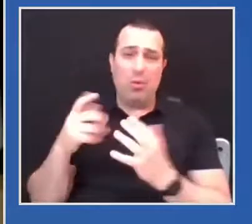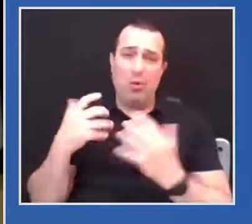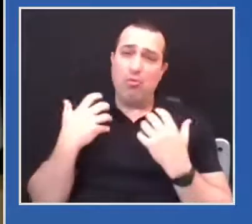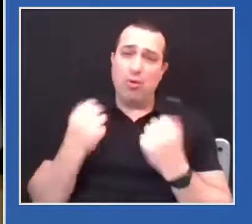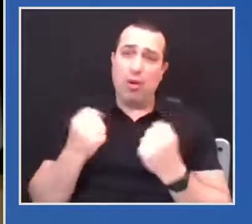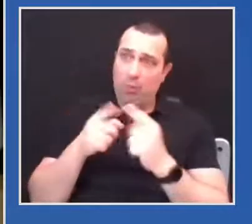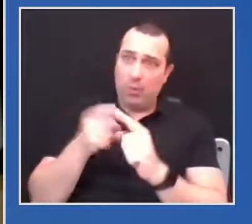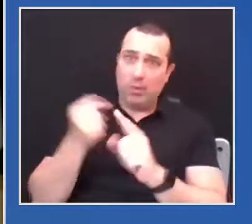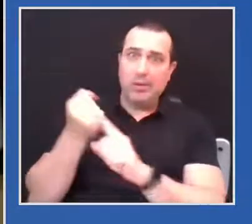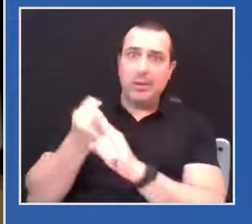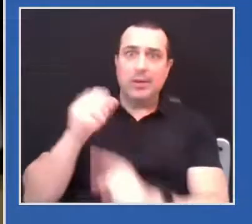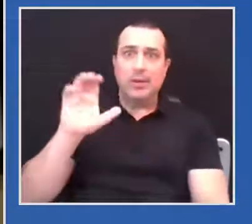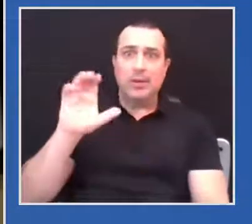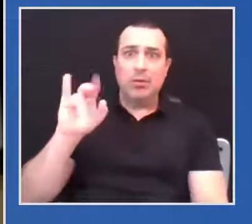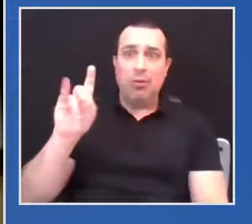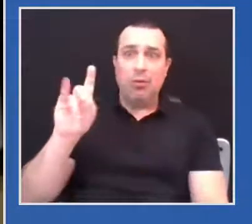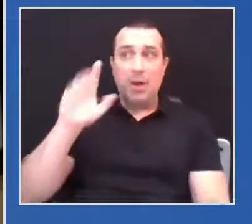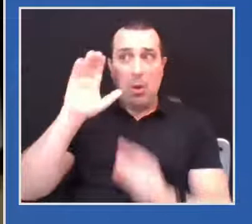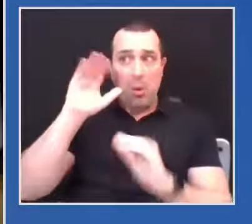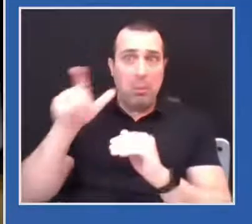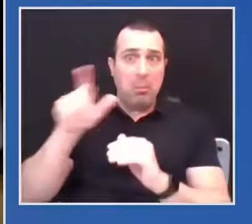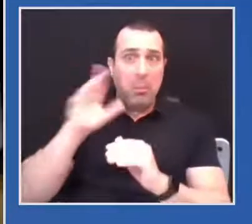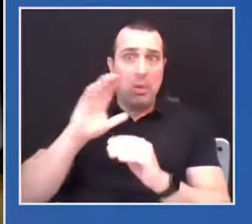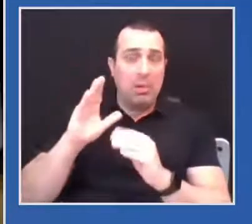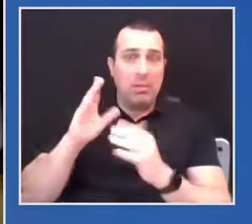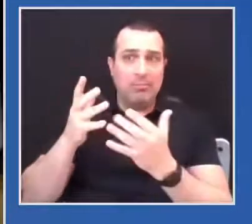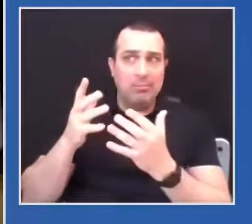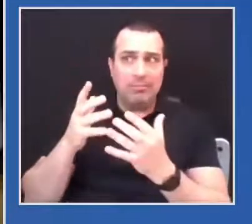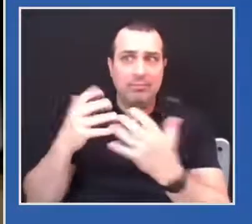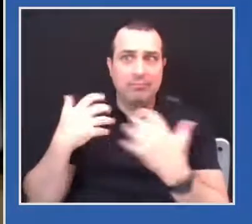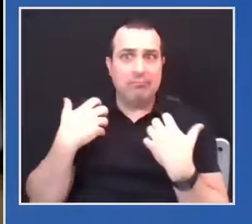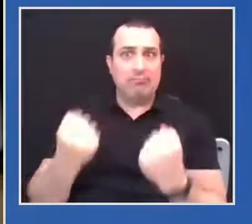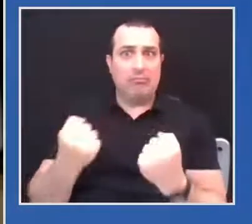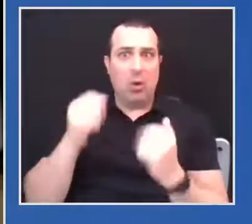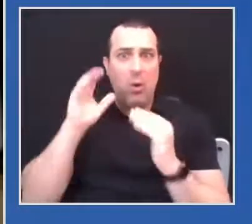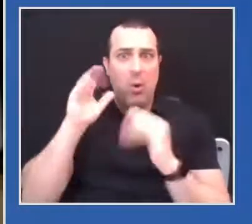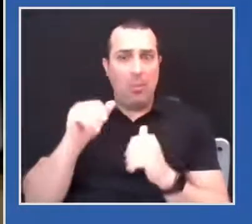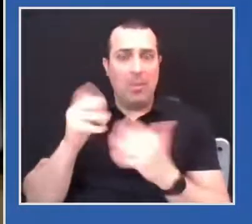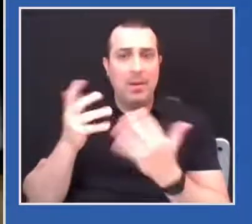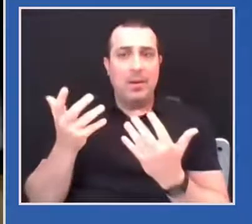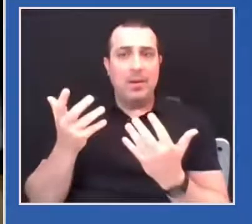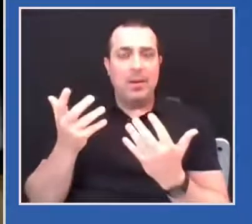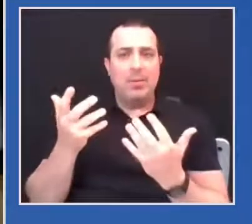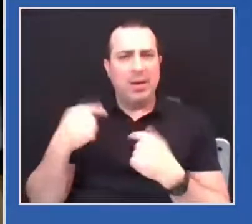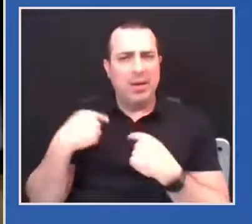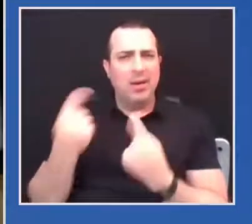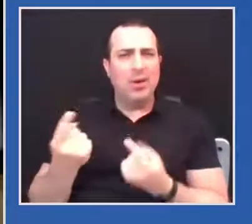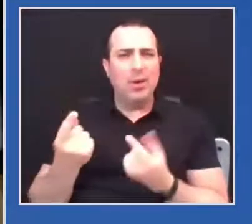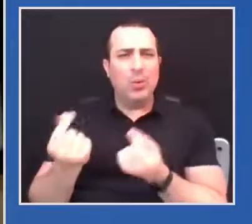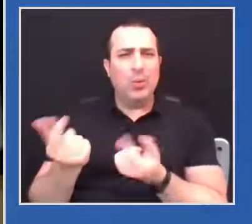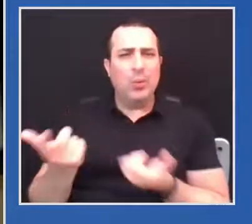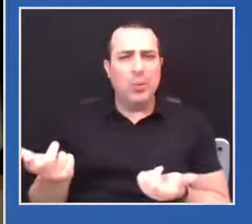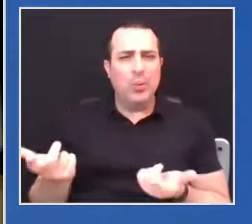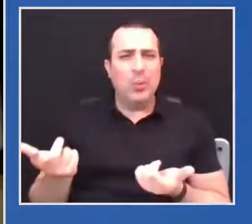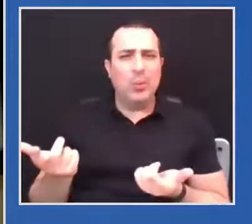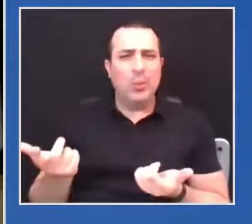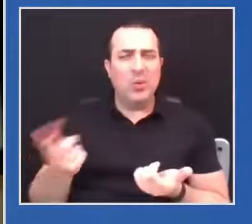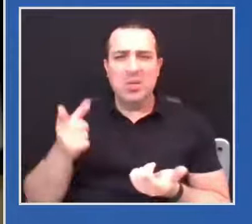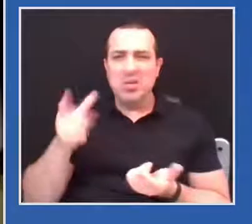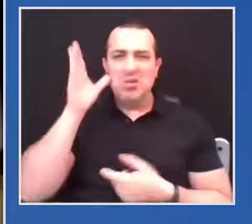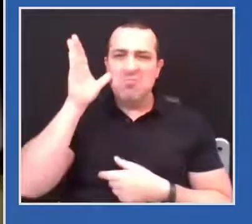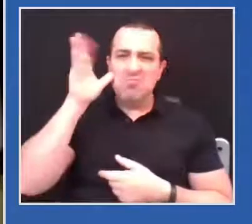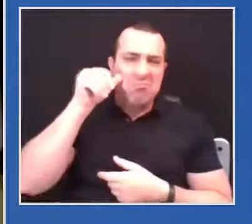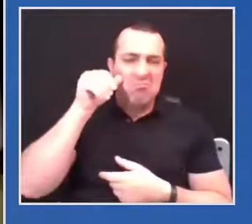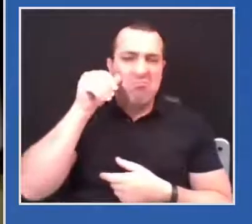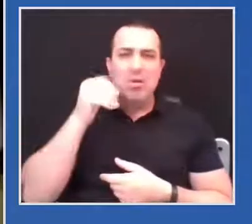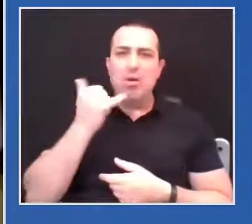And I'd hoped at least he'd come out of it somewhat chastened. But what has he done? He's just doubled down on the misinformation he